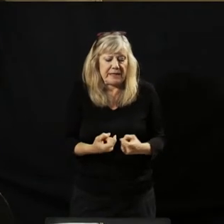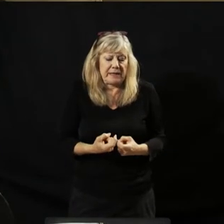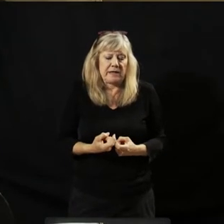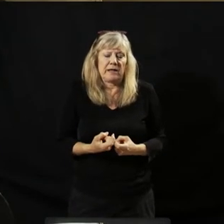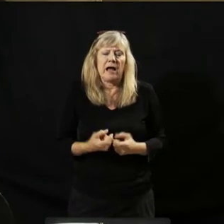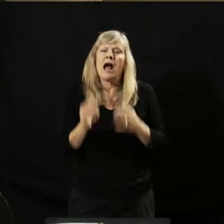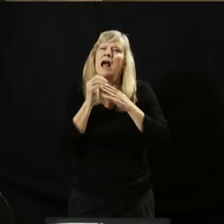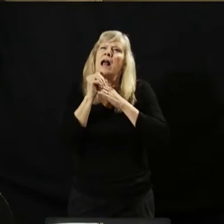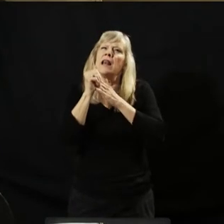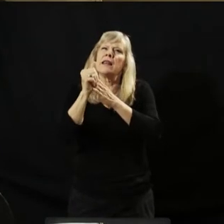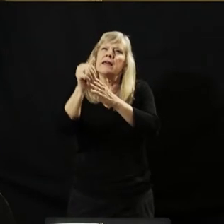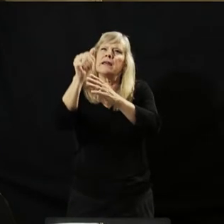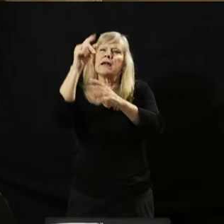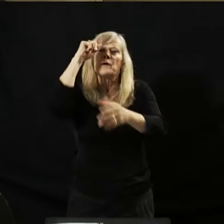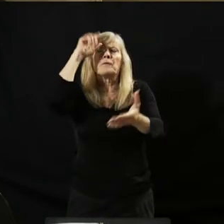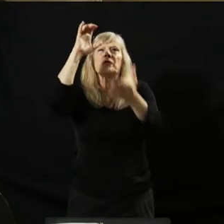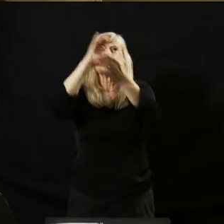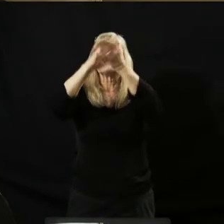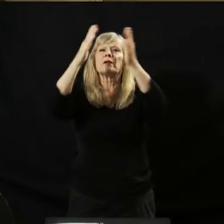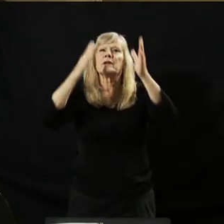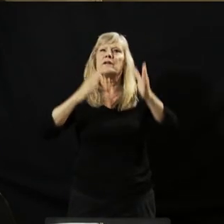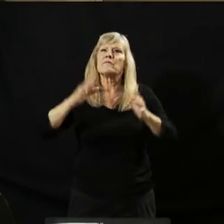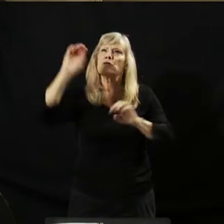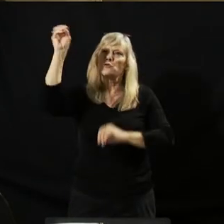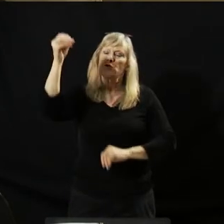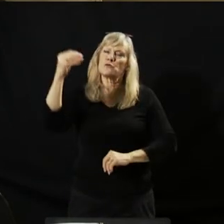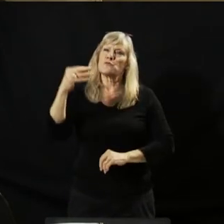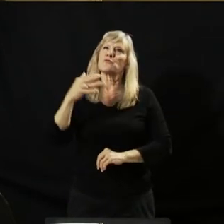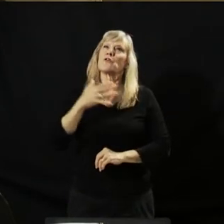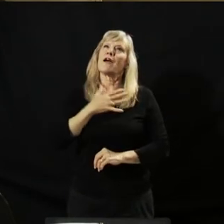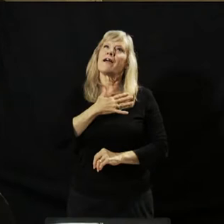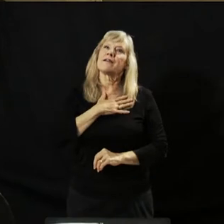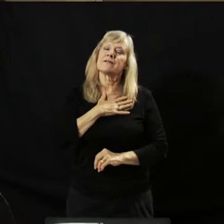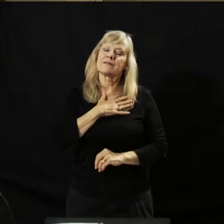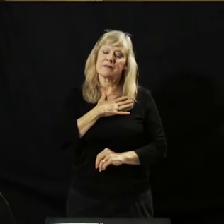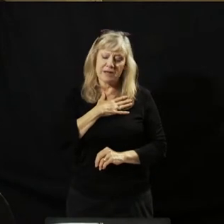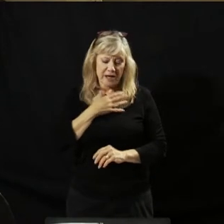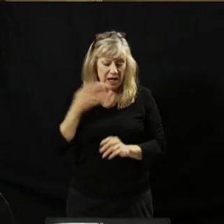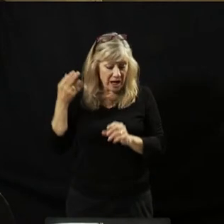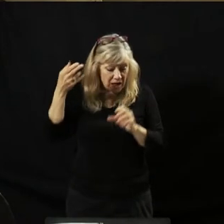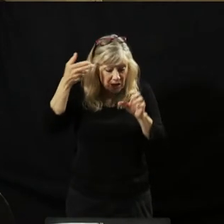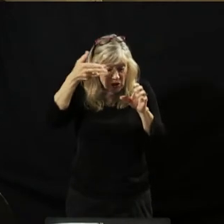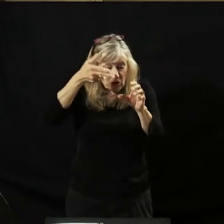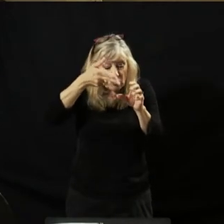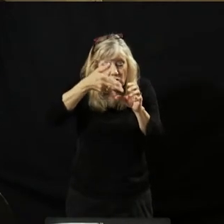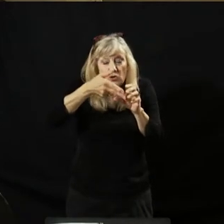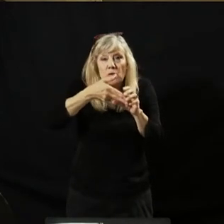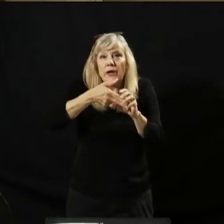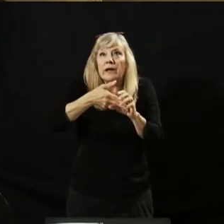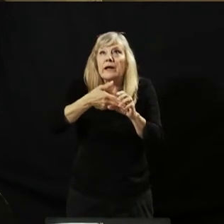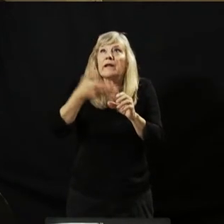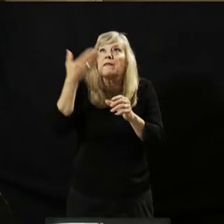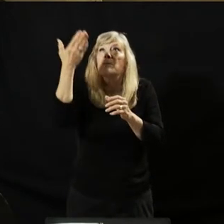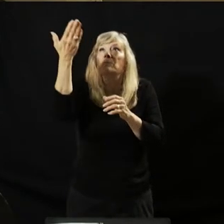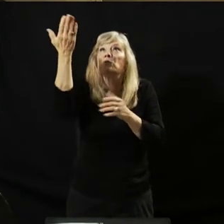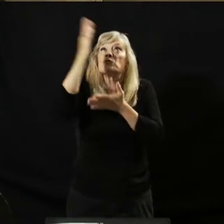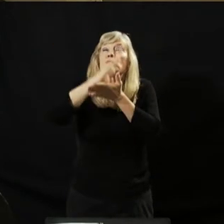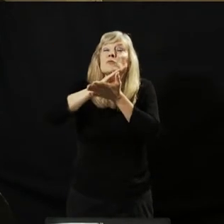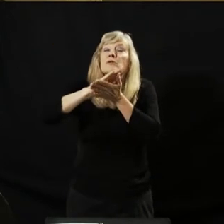leading them to grace and joining them to his